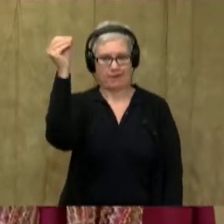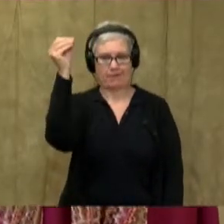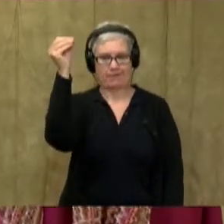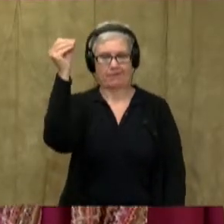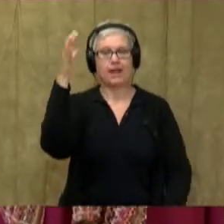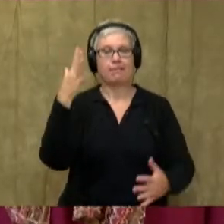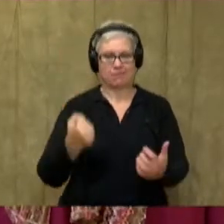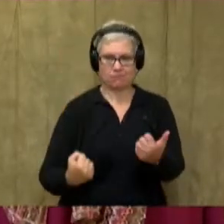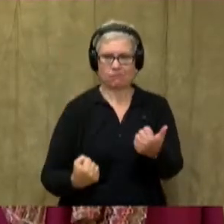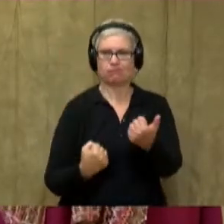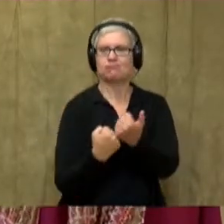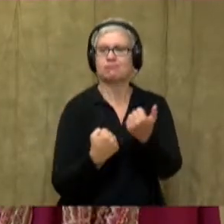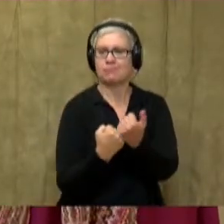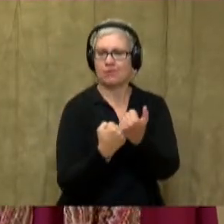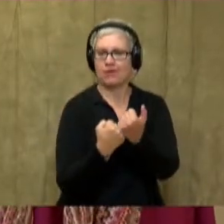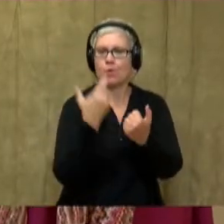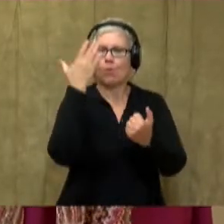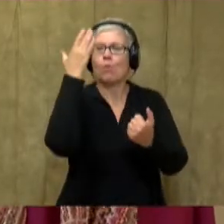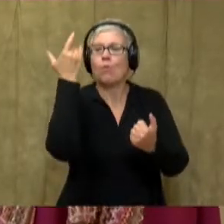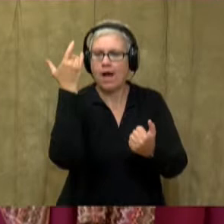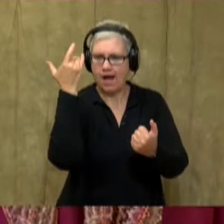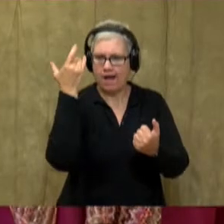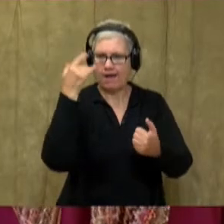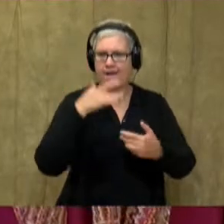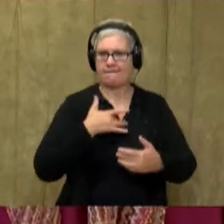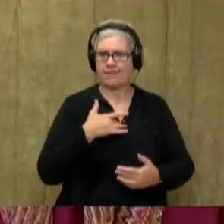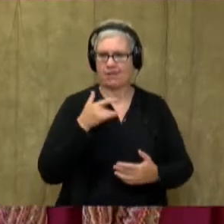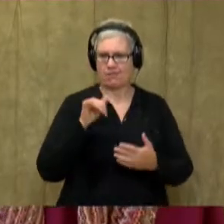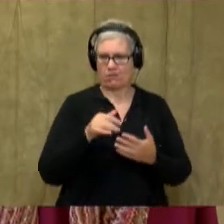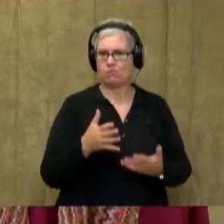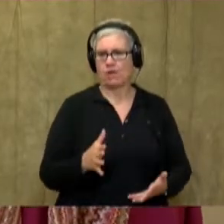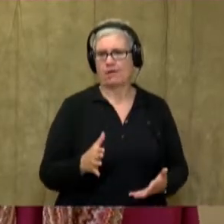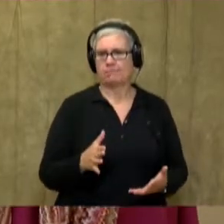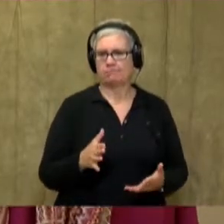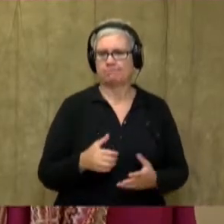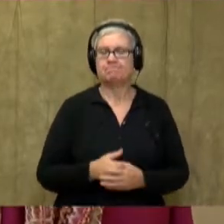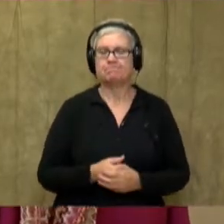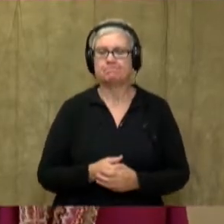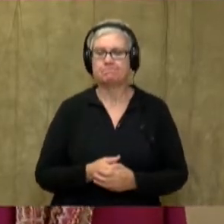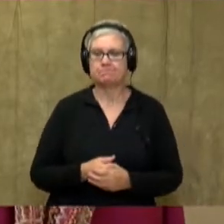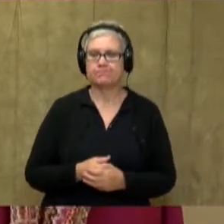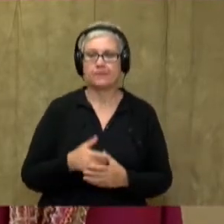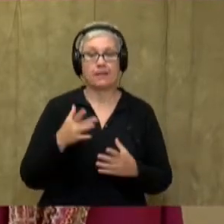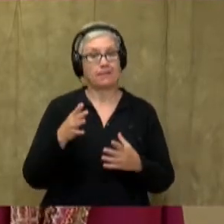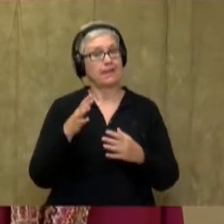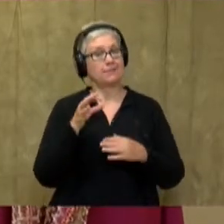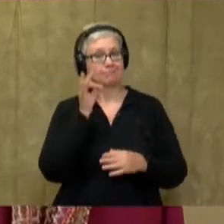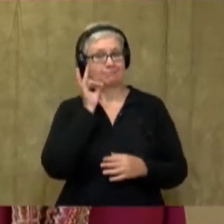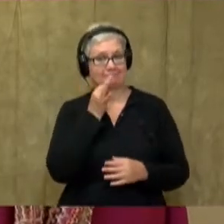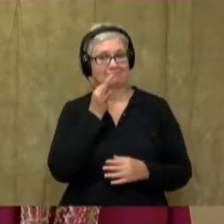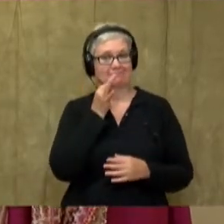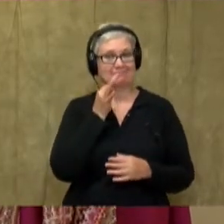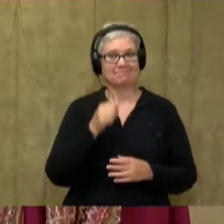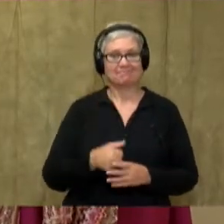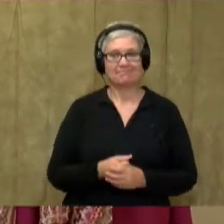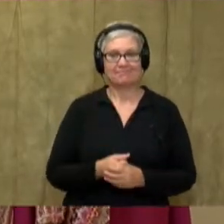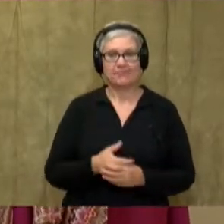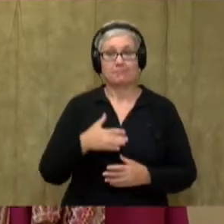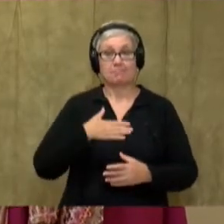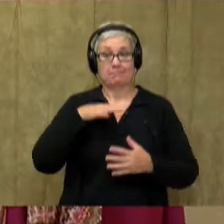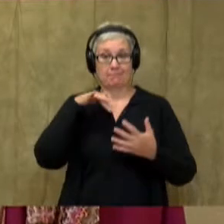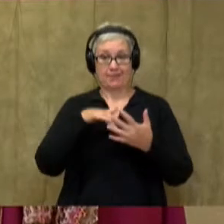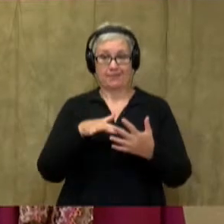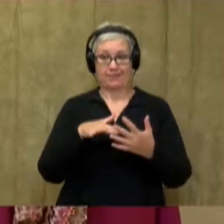it up and say, this is my voice, listen to what I have to say. And that's really pretty cool. My students love